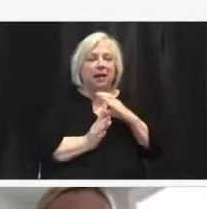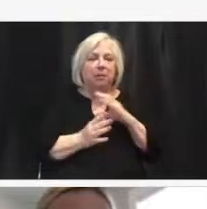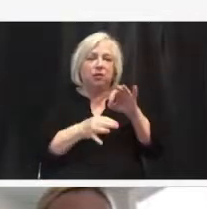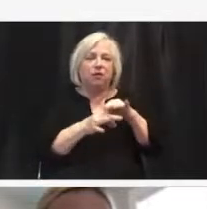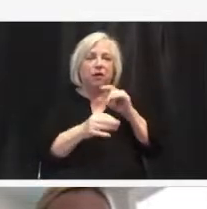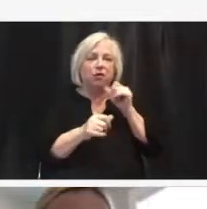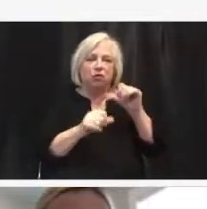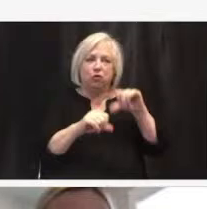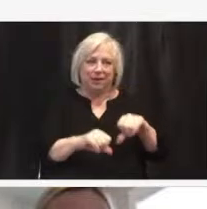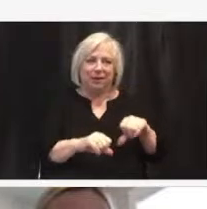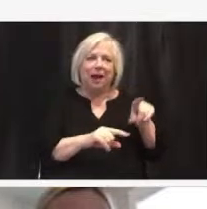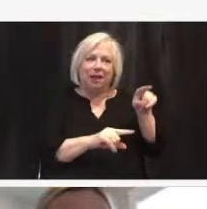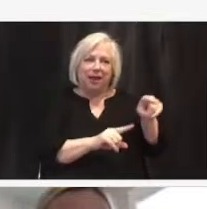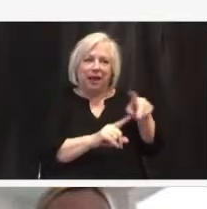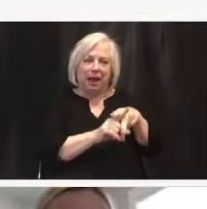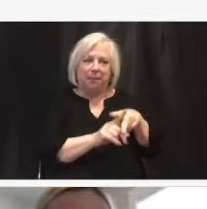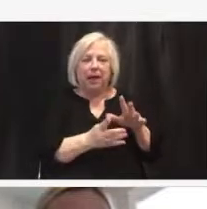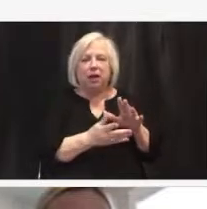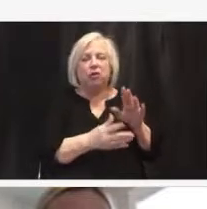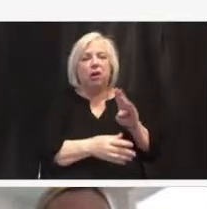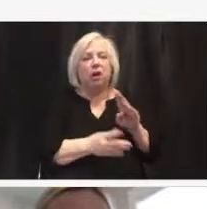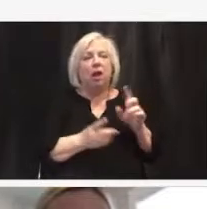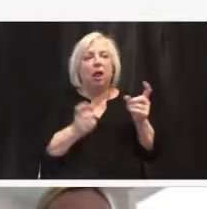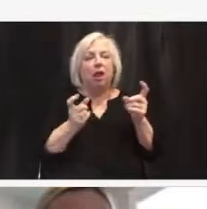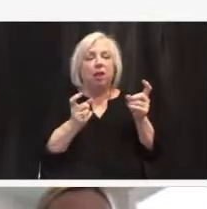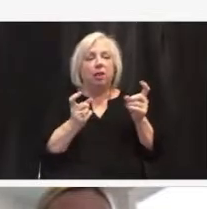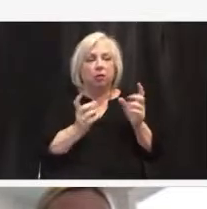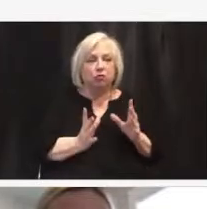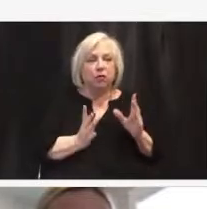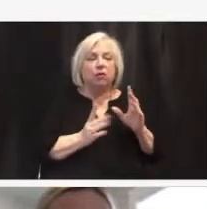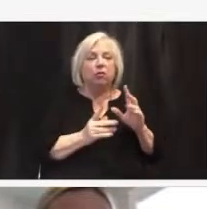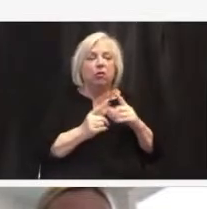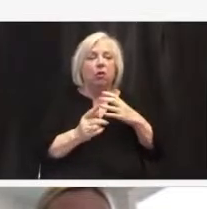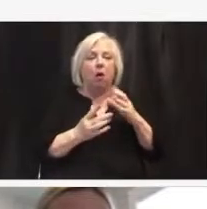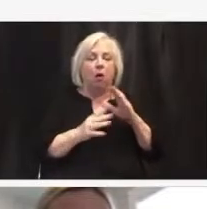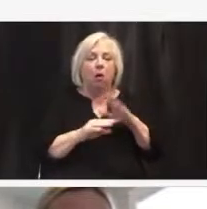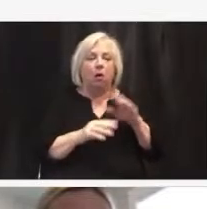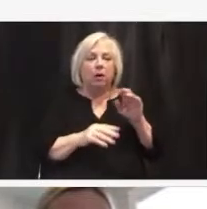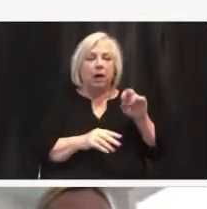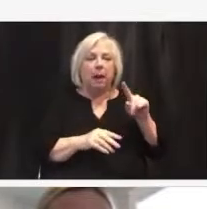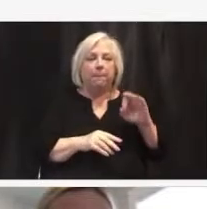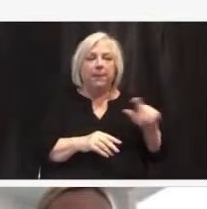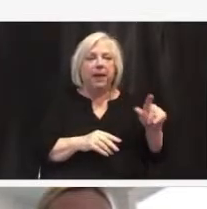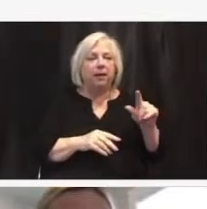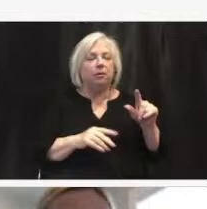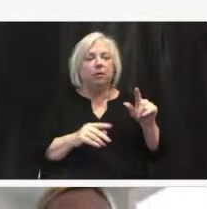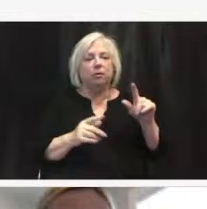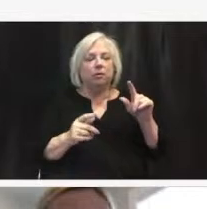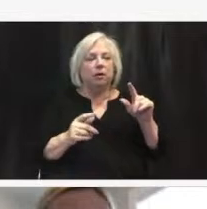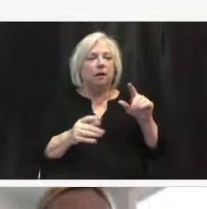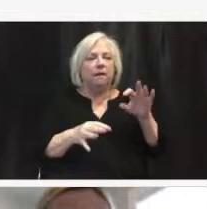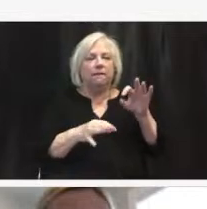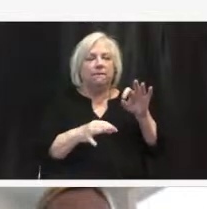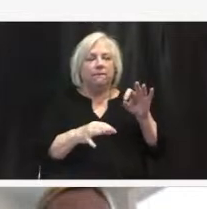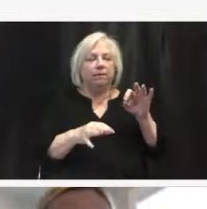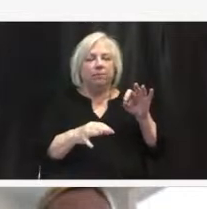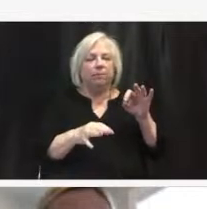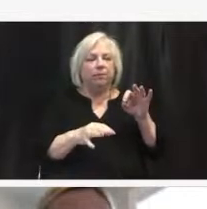that application. The Board of Directors on appeal overturned the Planning Commission on that